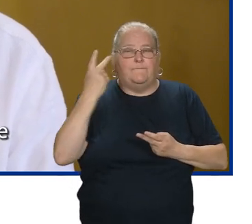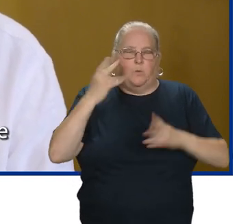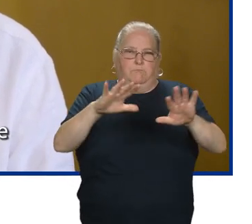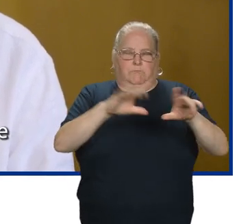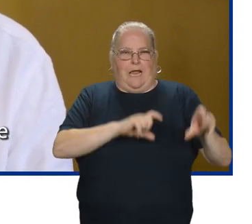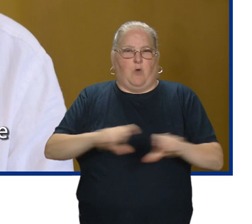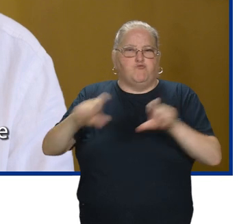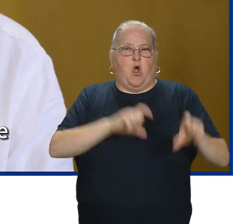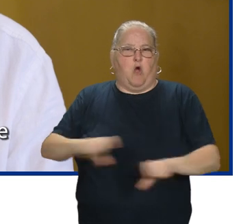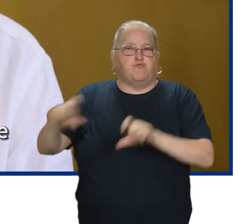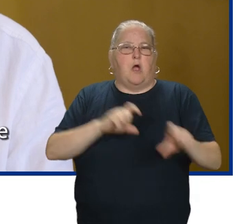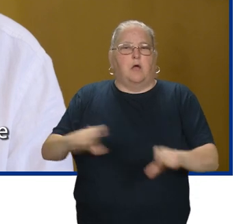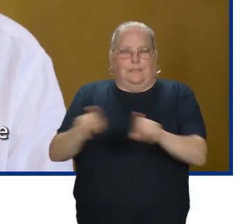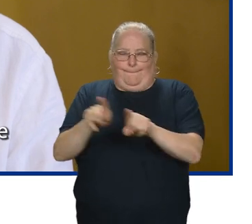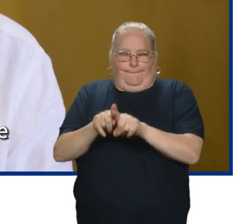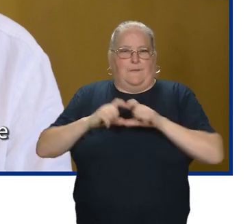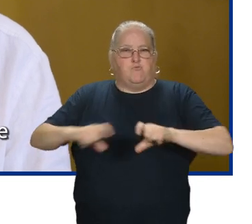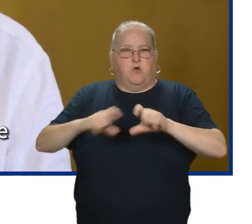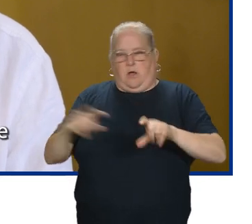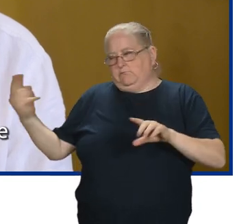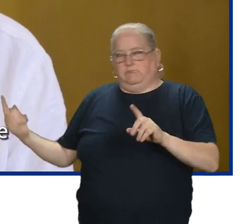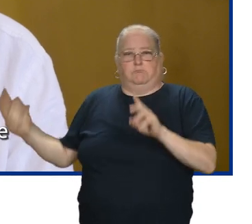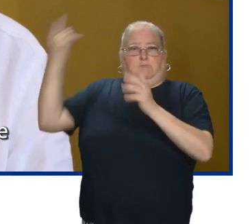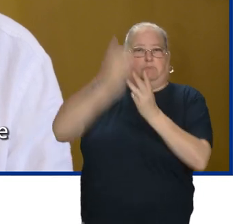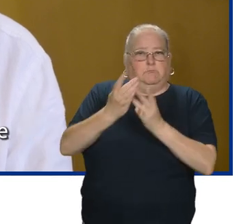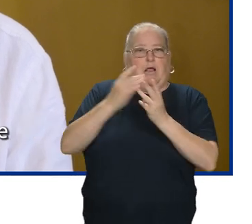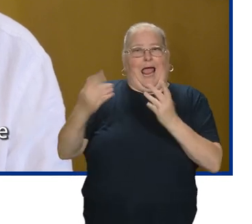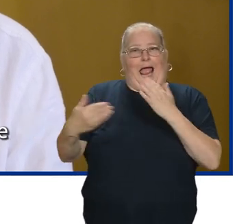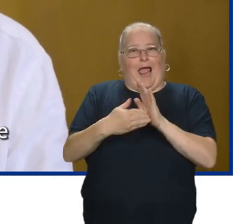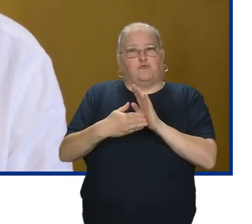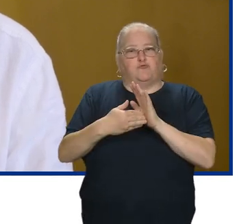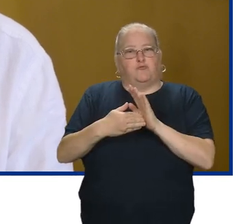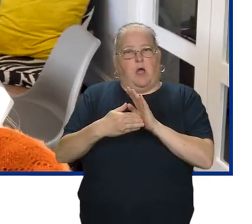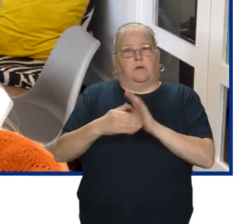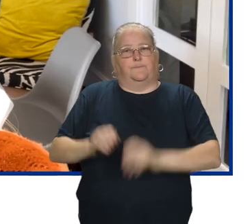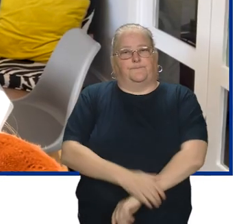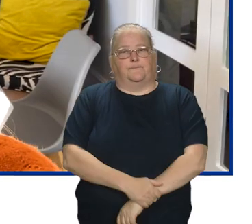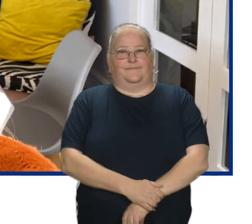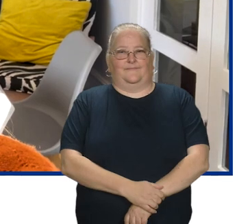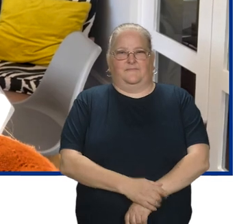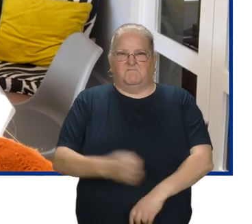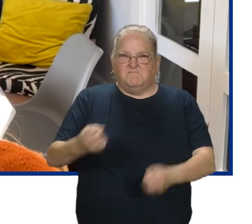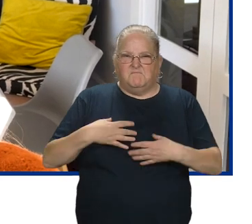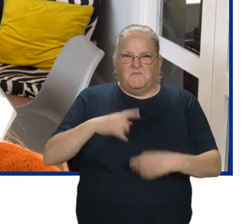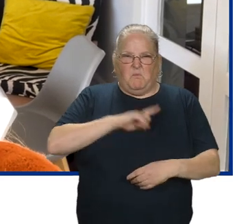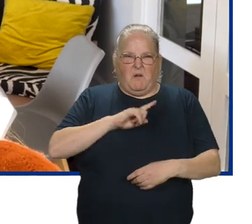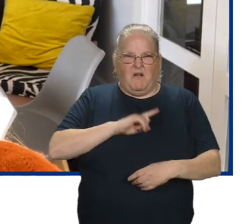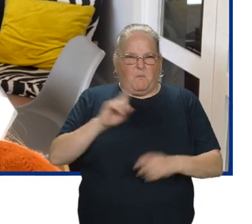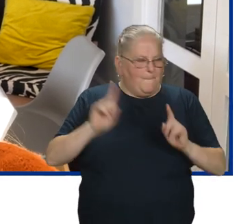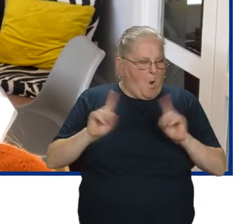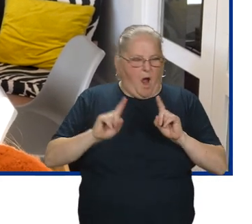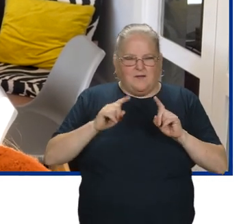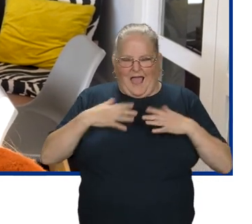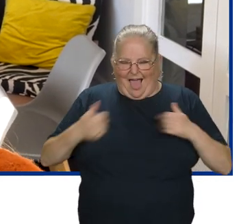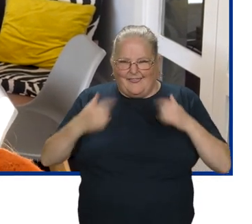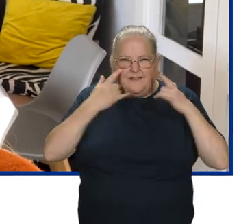would need to attend those in the normal way still. Can you tell me, please, what